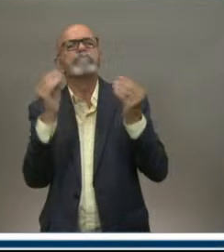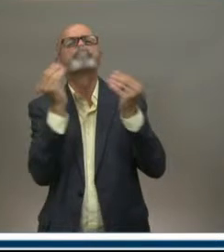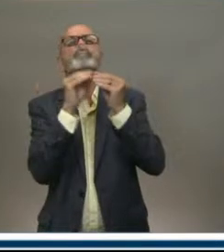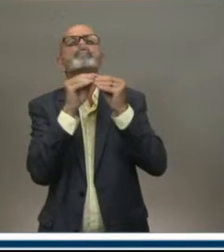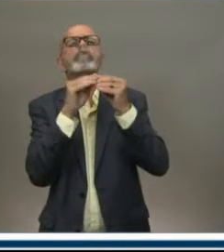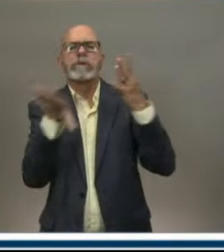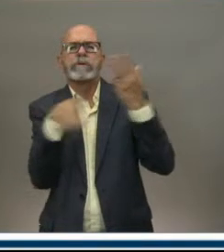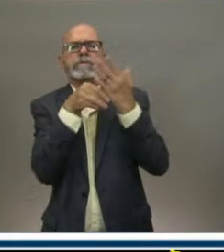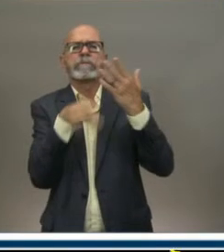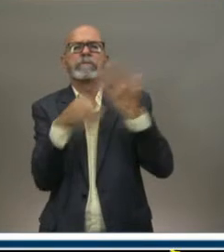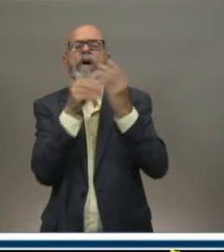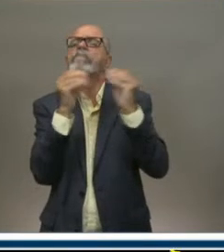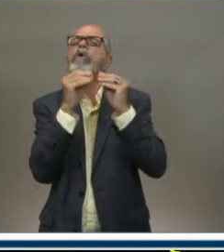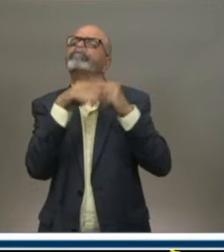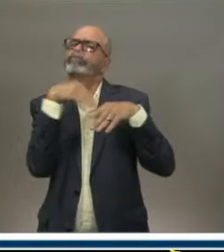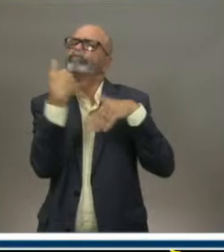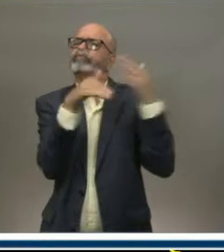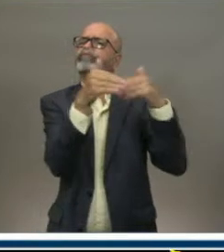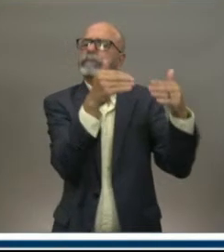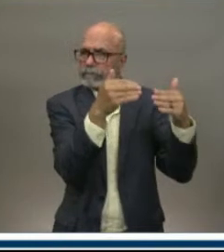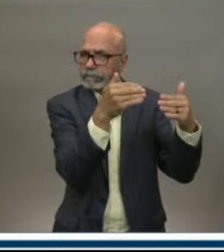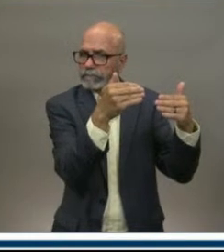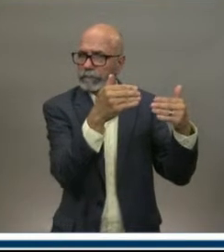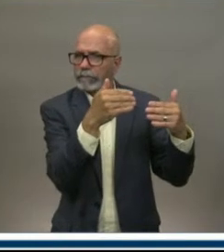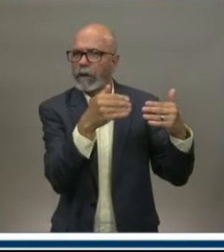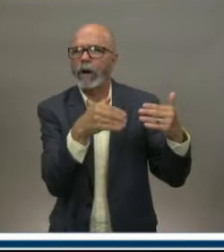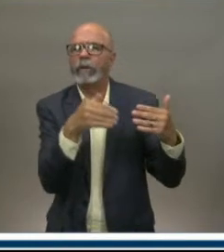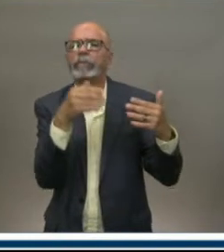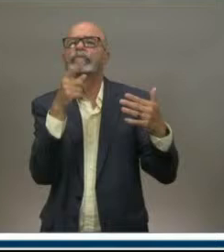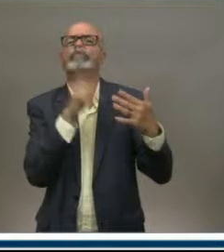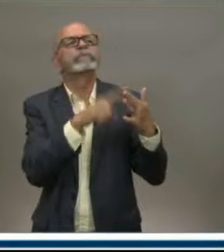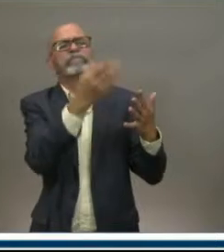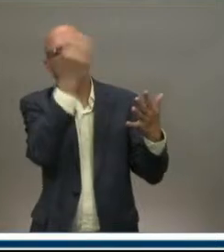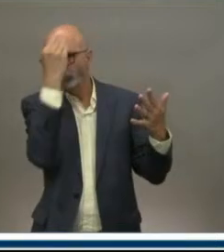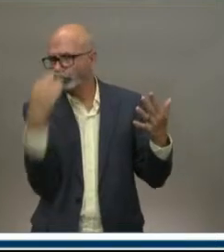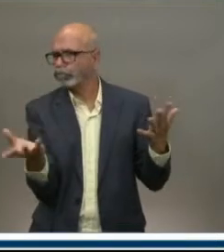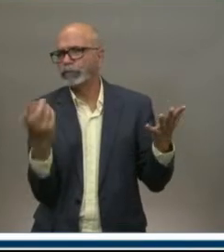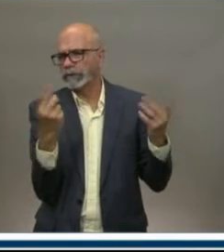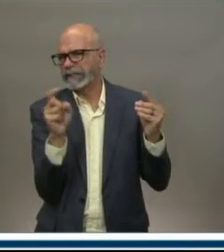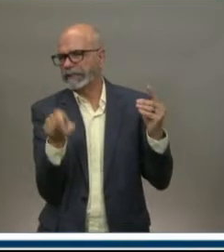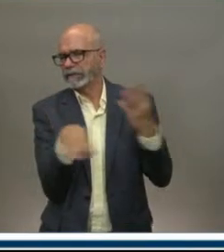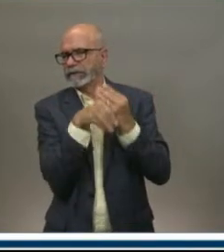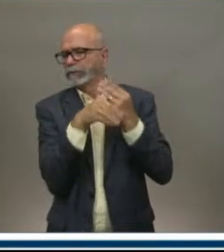I'm just wondering what your message is to those critics. Well, I think